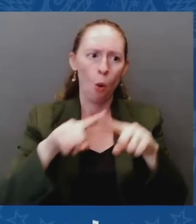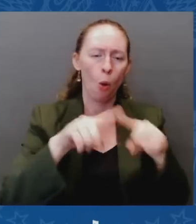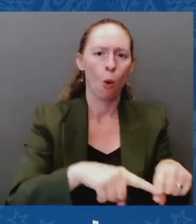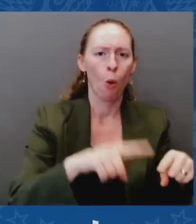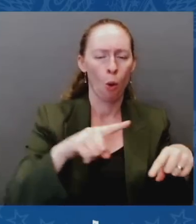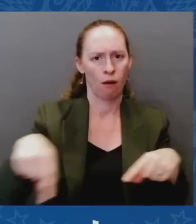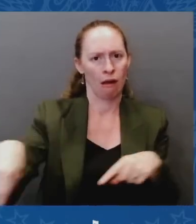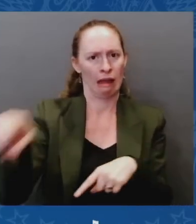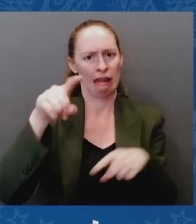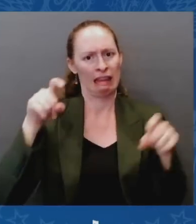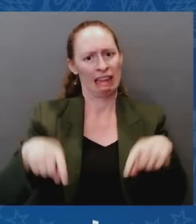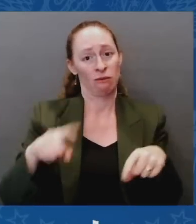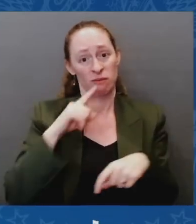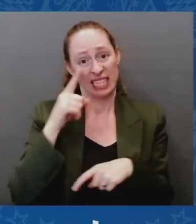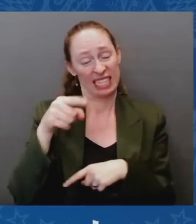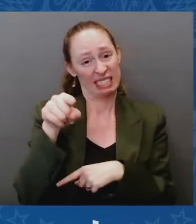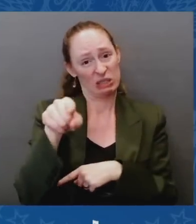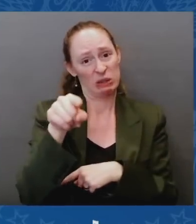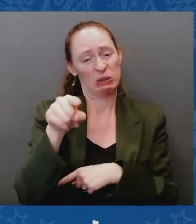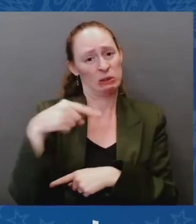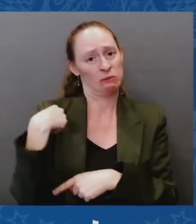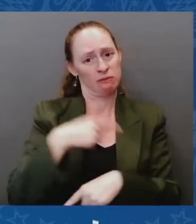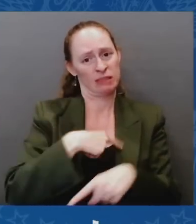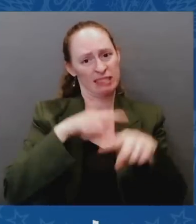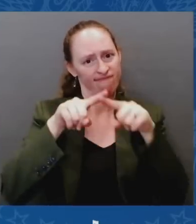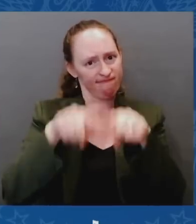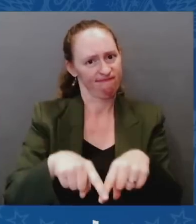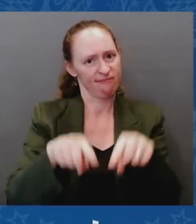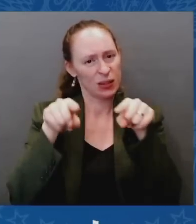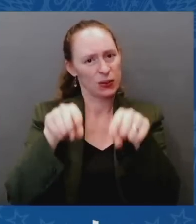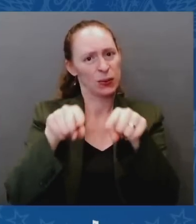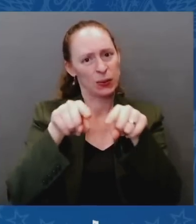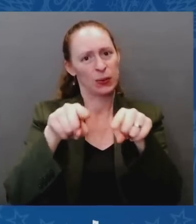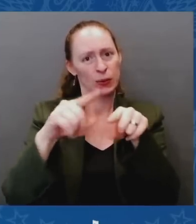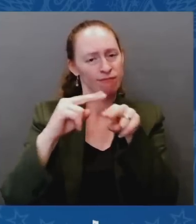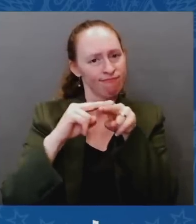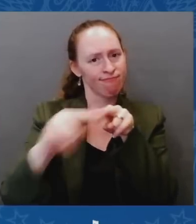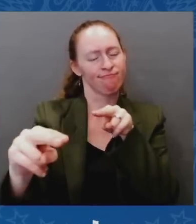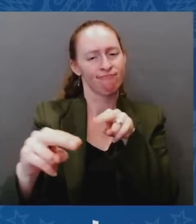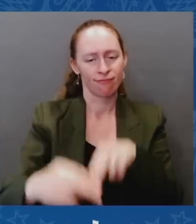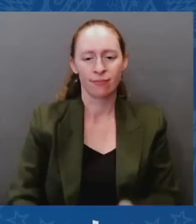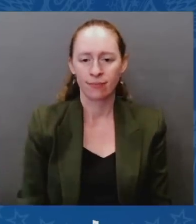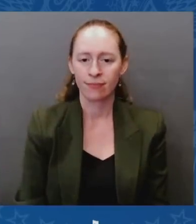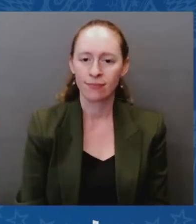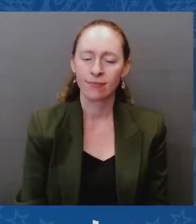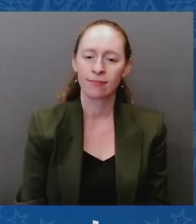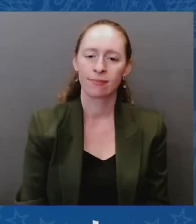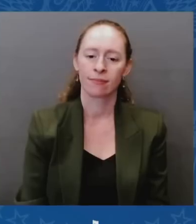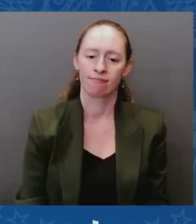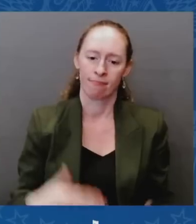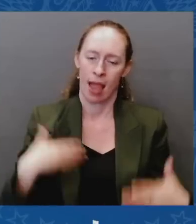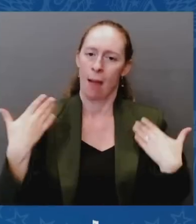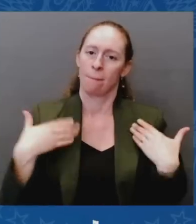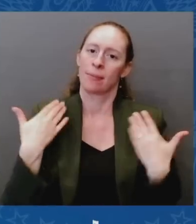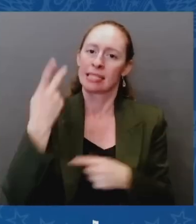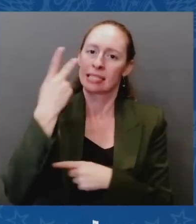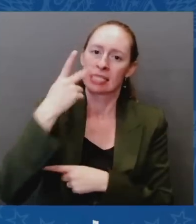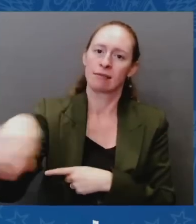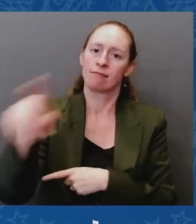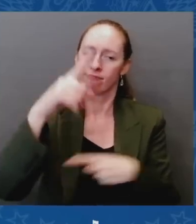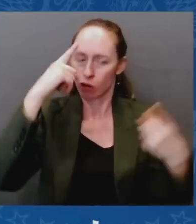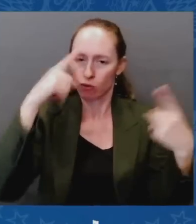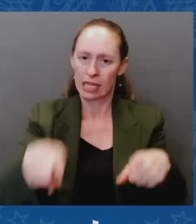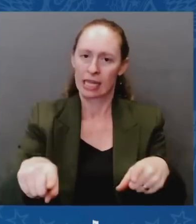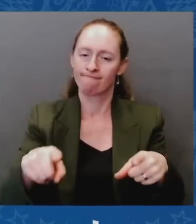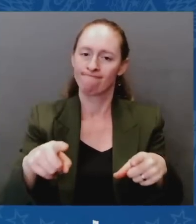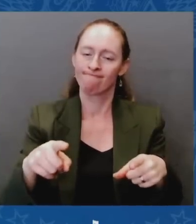getting delivered to where it needs to go. With unemployment still near record lows and signs of progress in lowering costs, this agreement allows us to